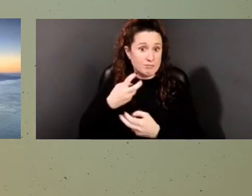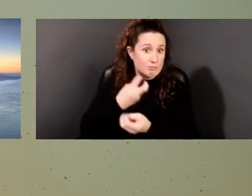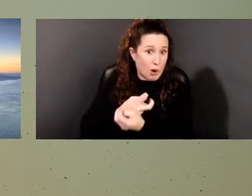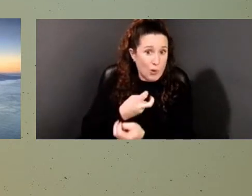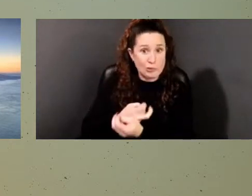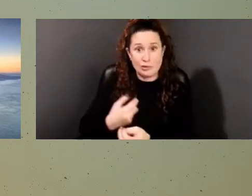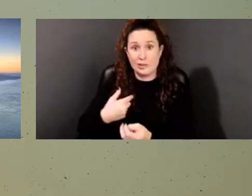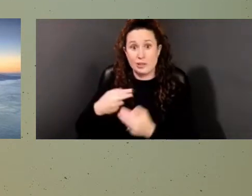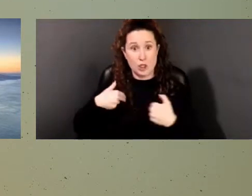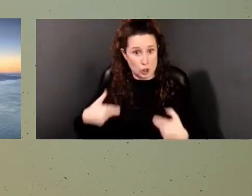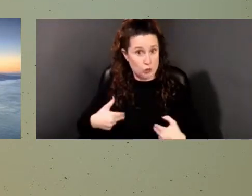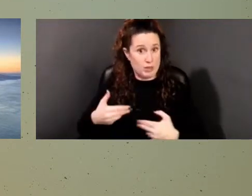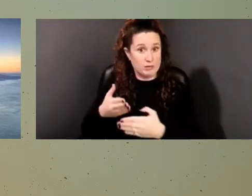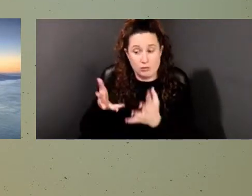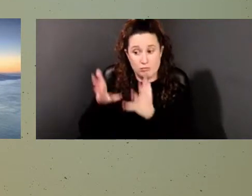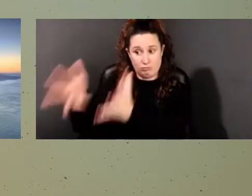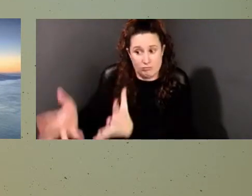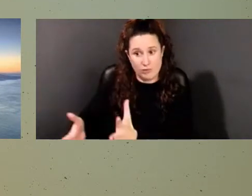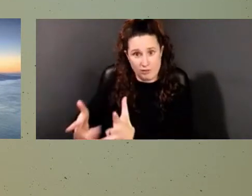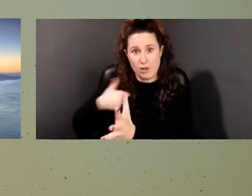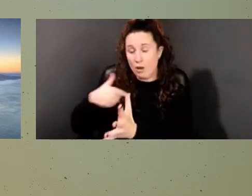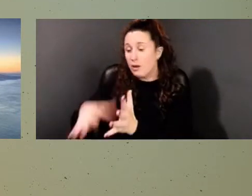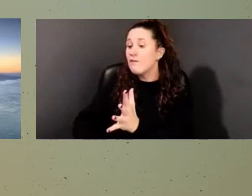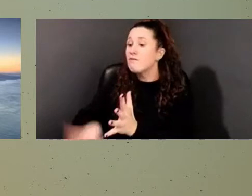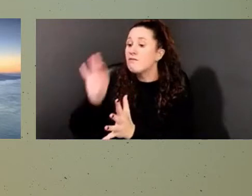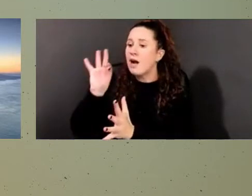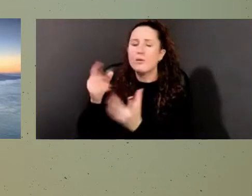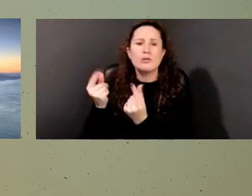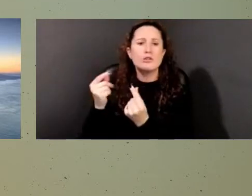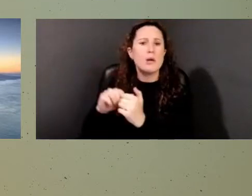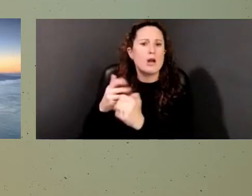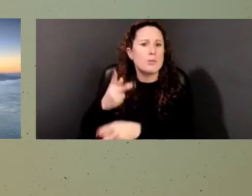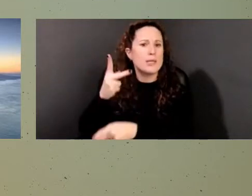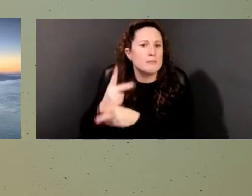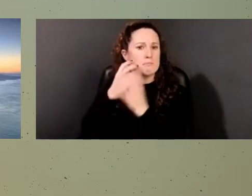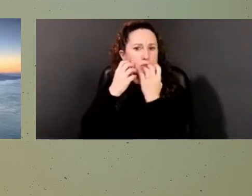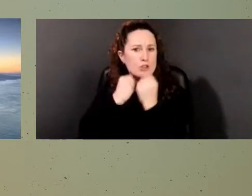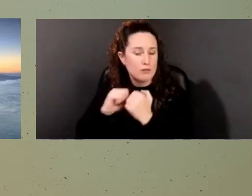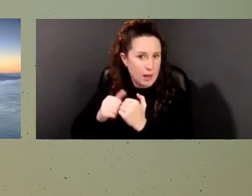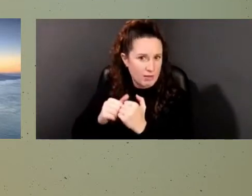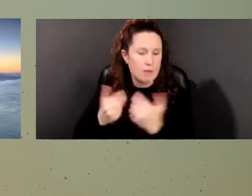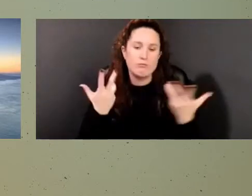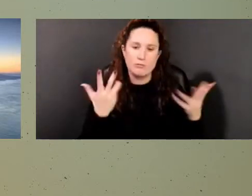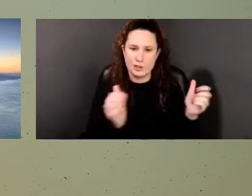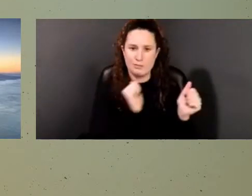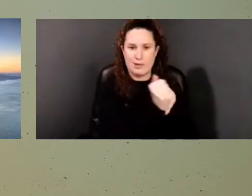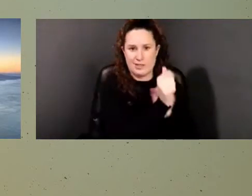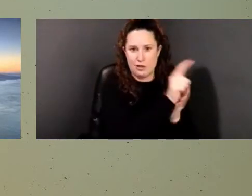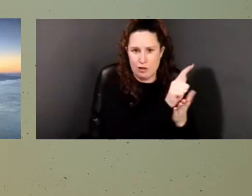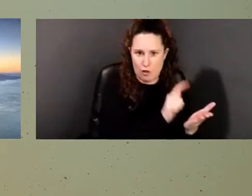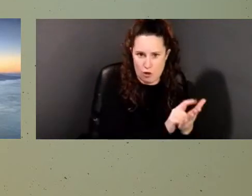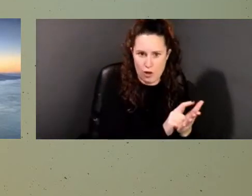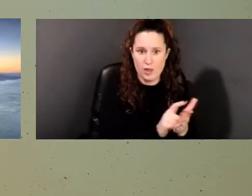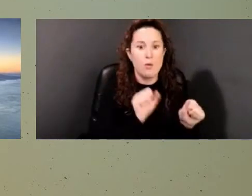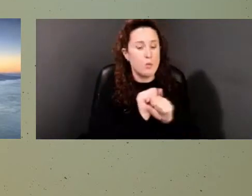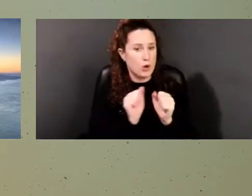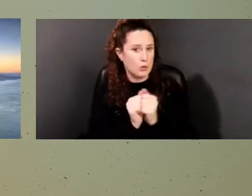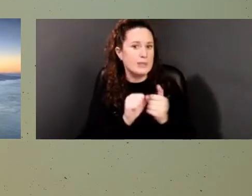and preserved, and includes the establishment of a committee with state and community